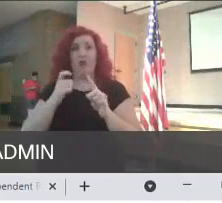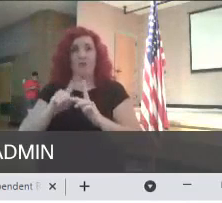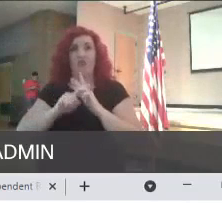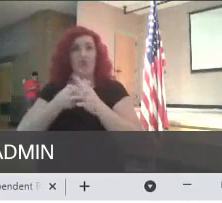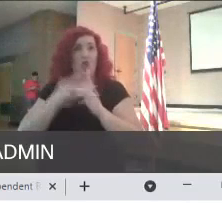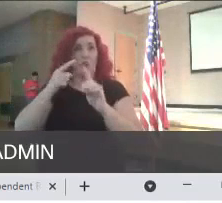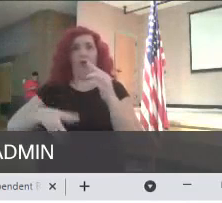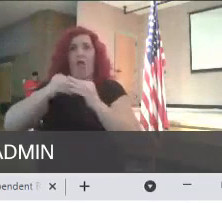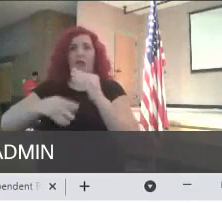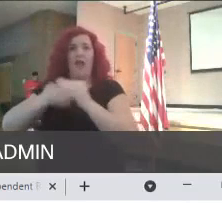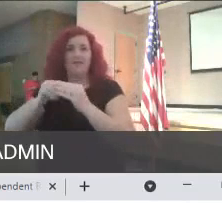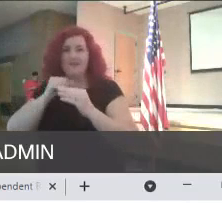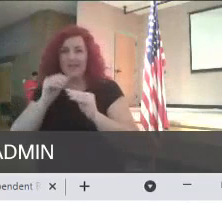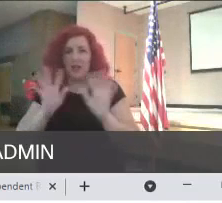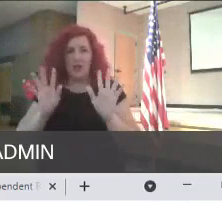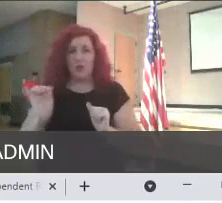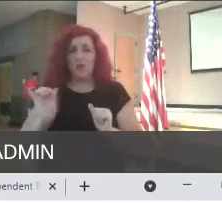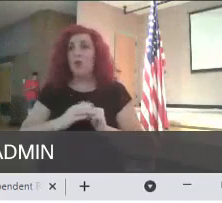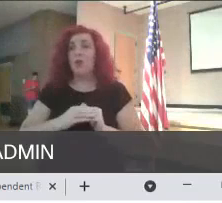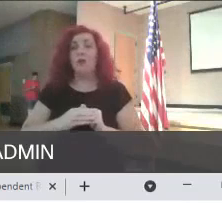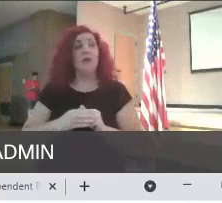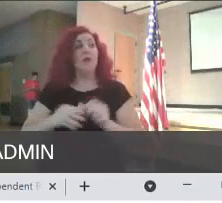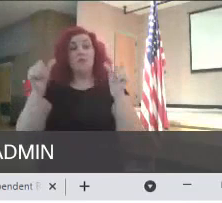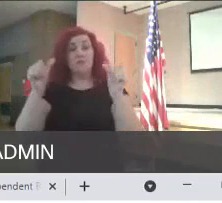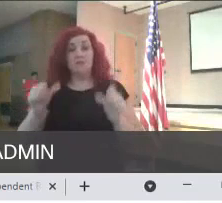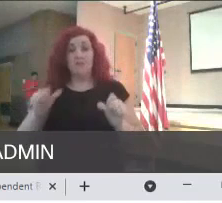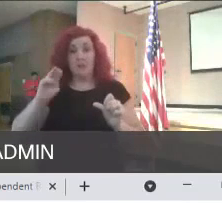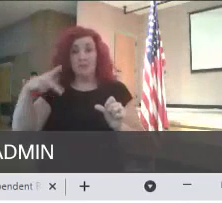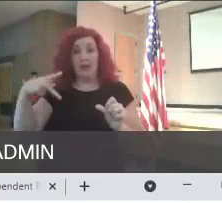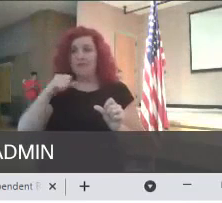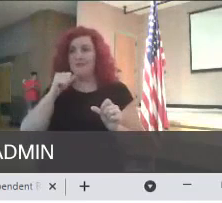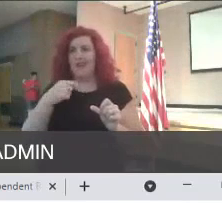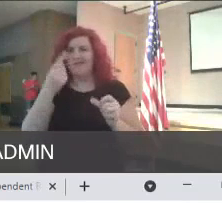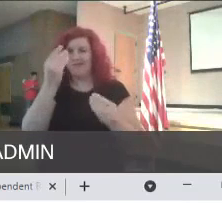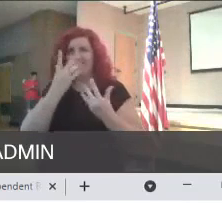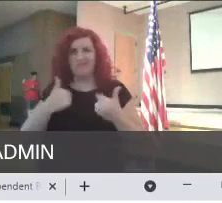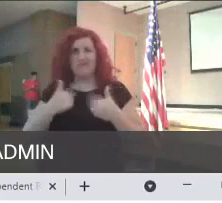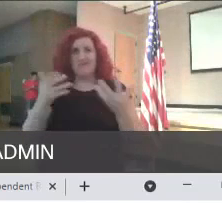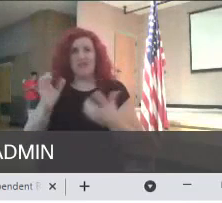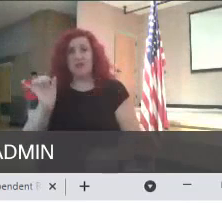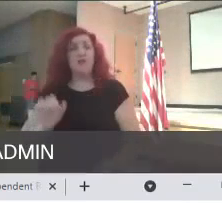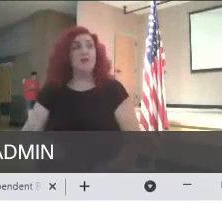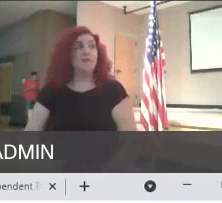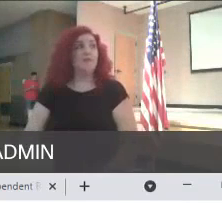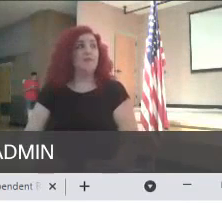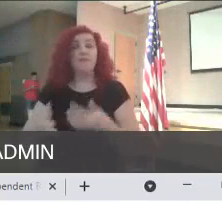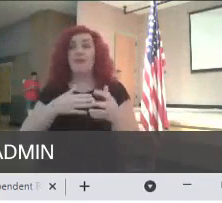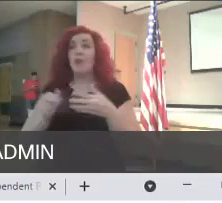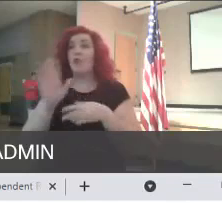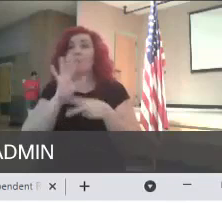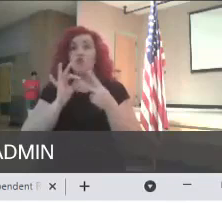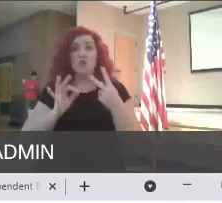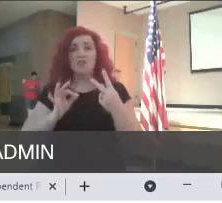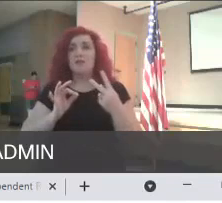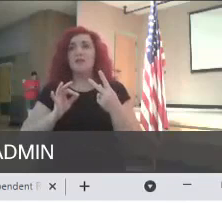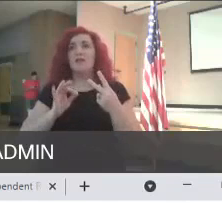point. So that's not clear either. The published diagram on the website doesn't tell much either. In any case, the choices they made have never